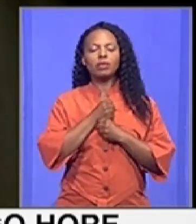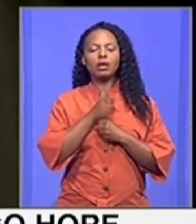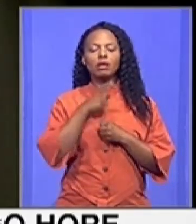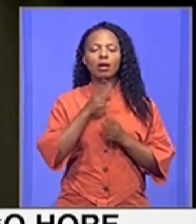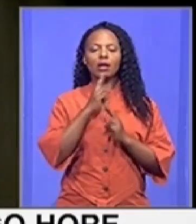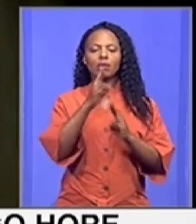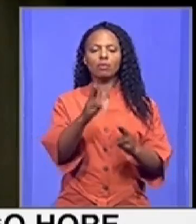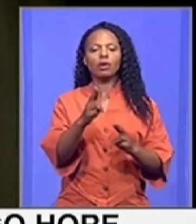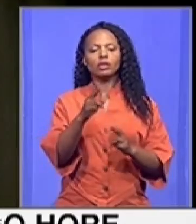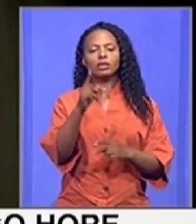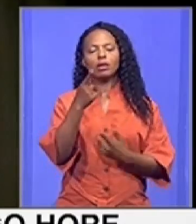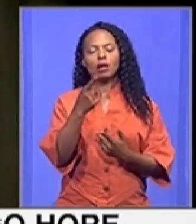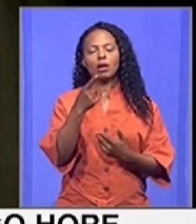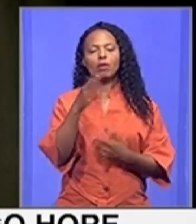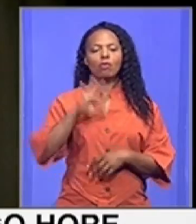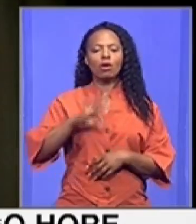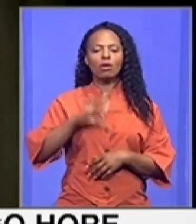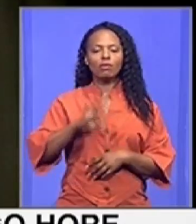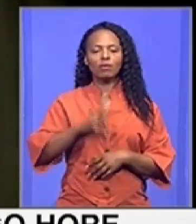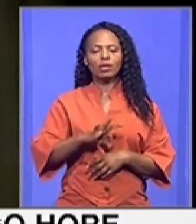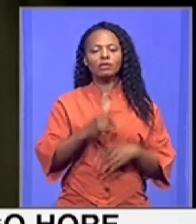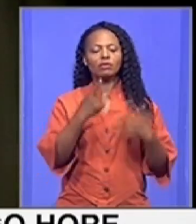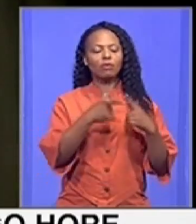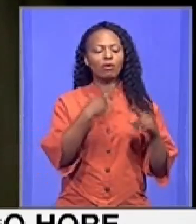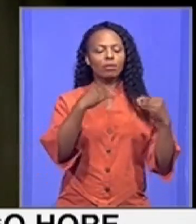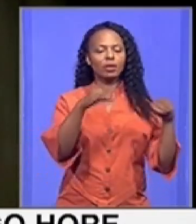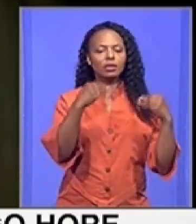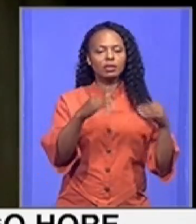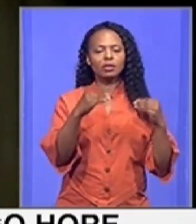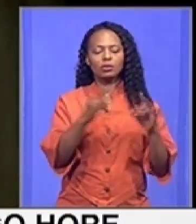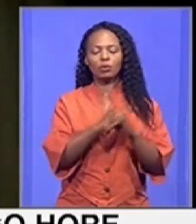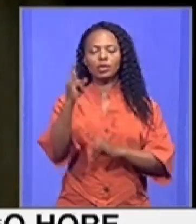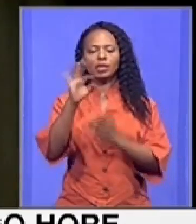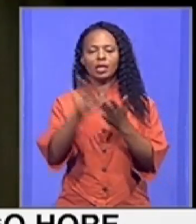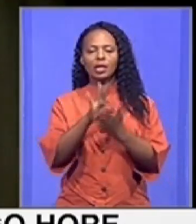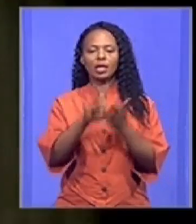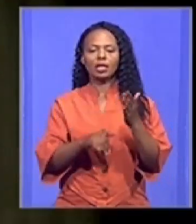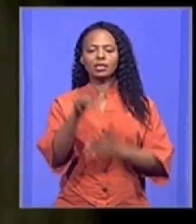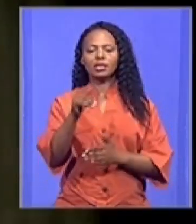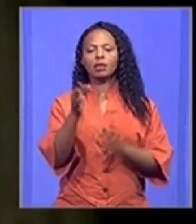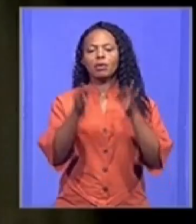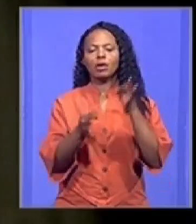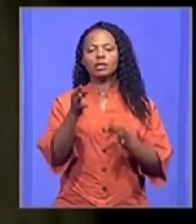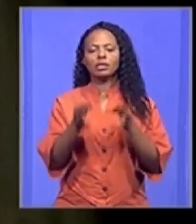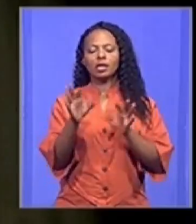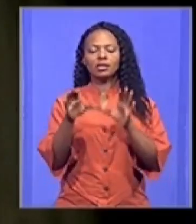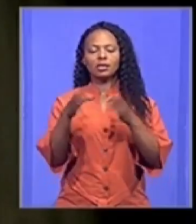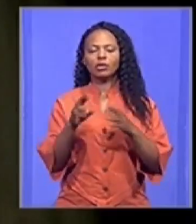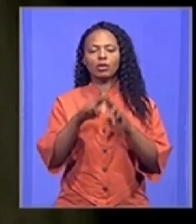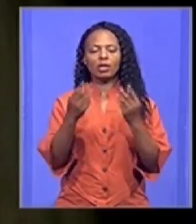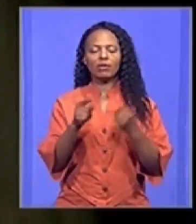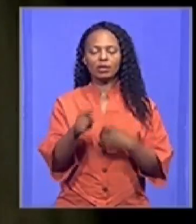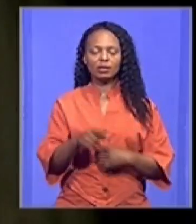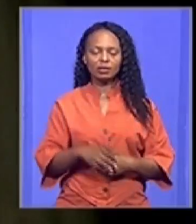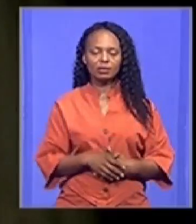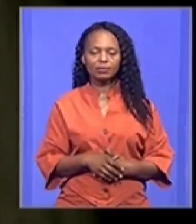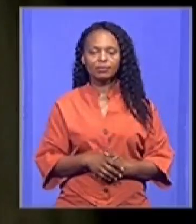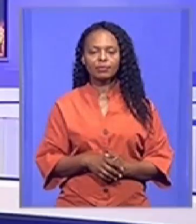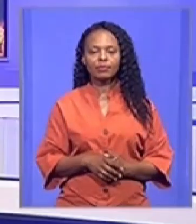report profits in the corporate sector or to win elections in the political sector don't have.